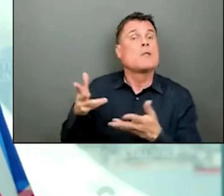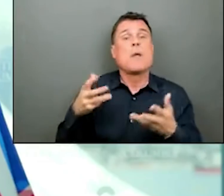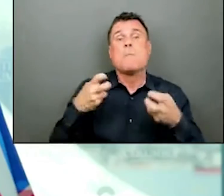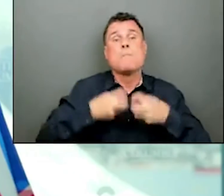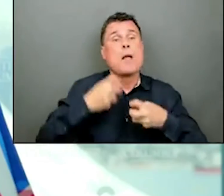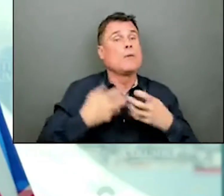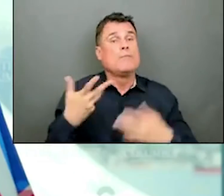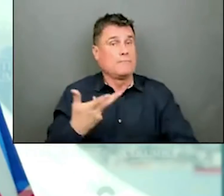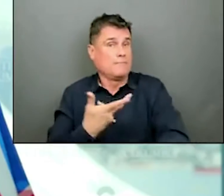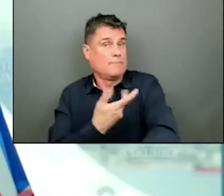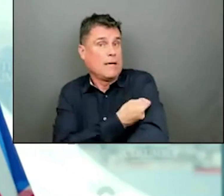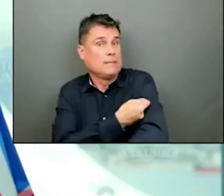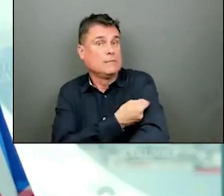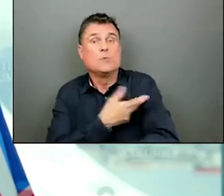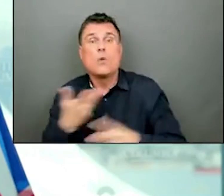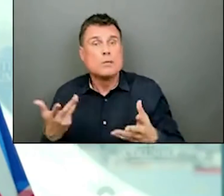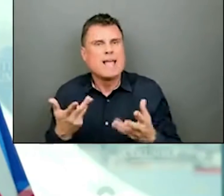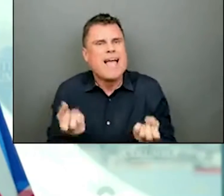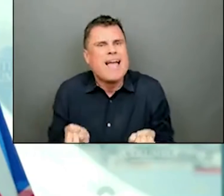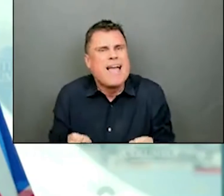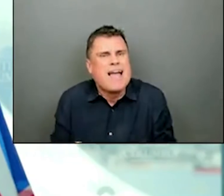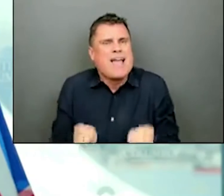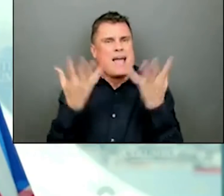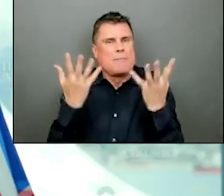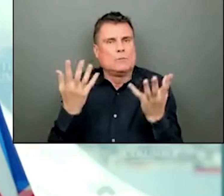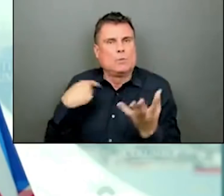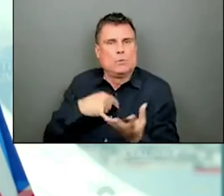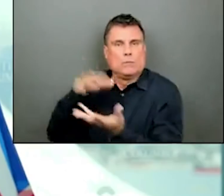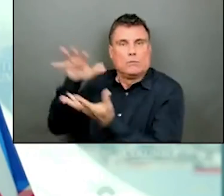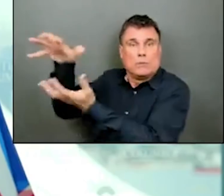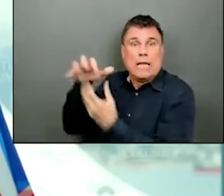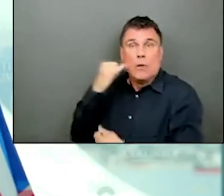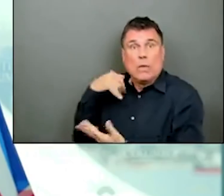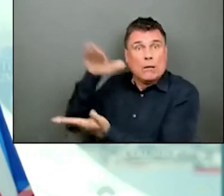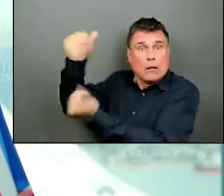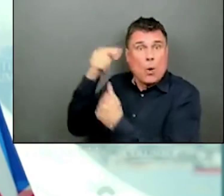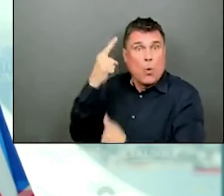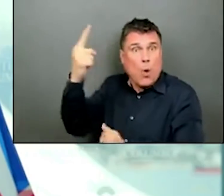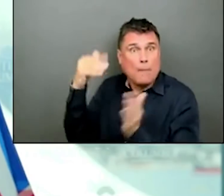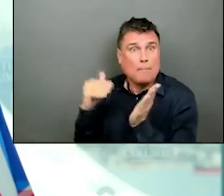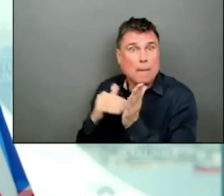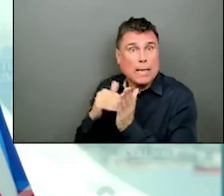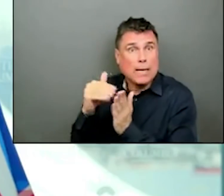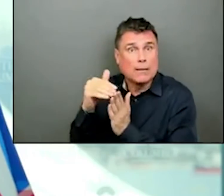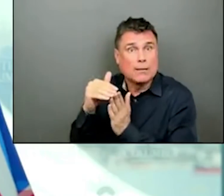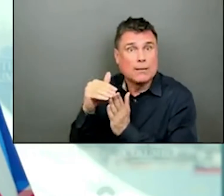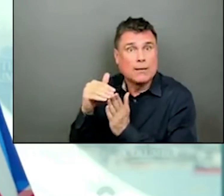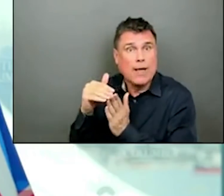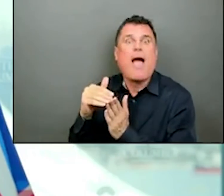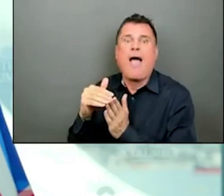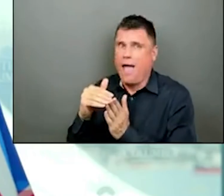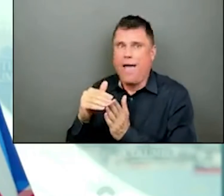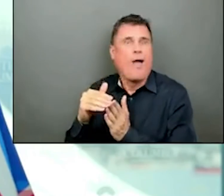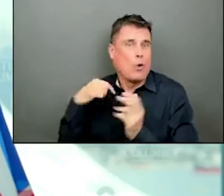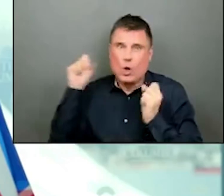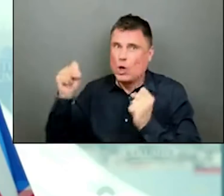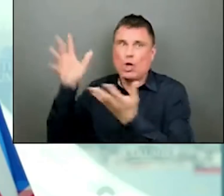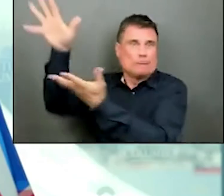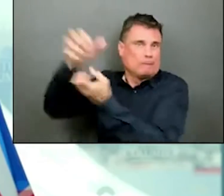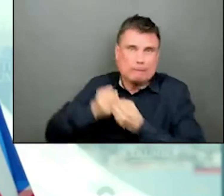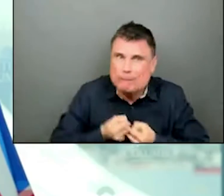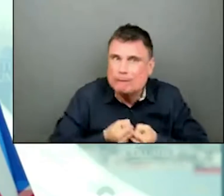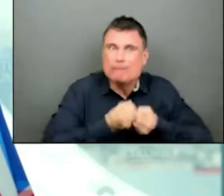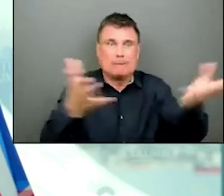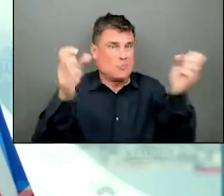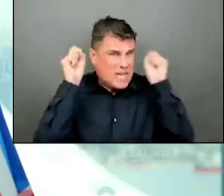vaccine we have. If we could get 1 million more doses, we have the system in place, we have the capacity in place to deliver that and to deliver that